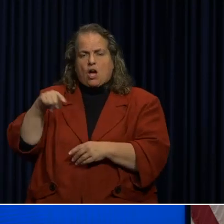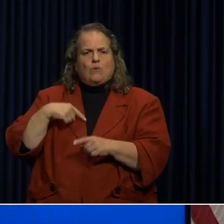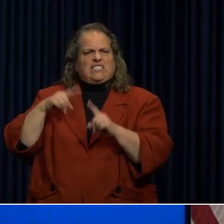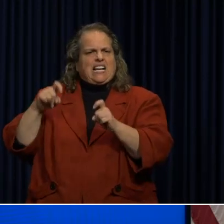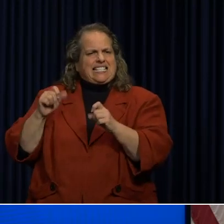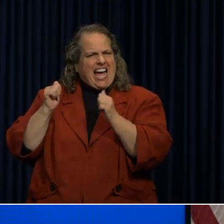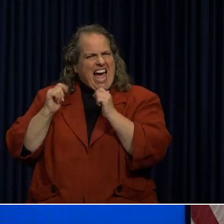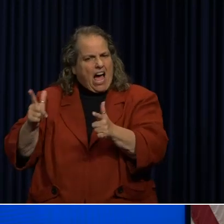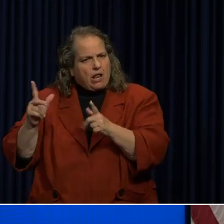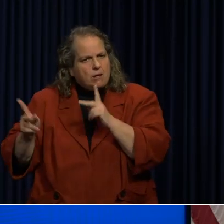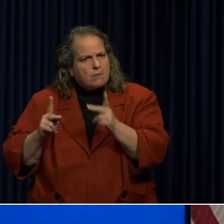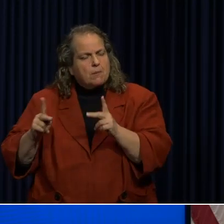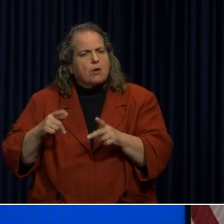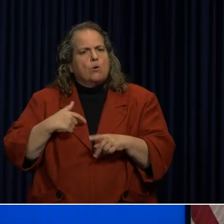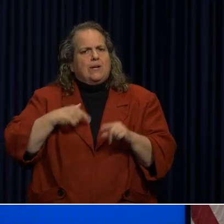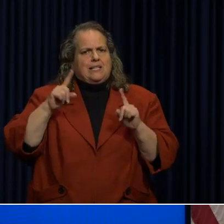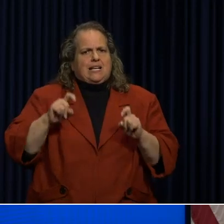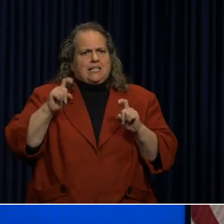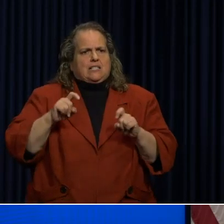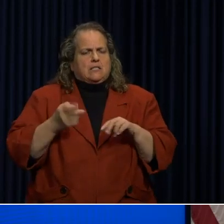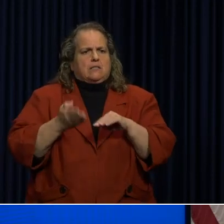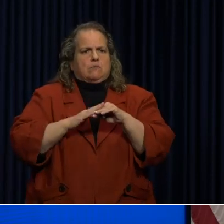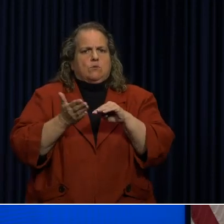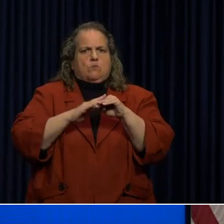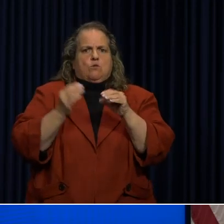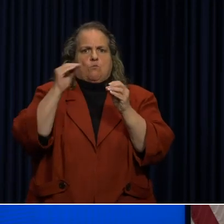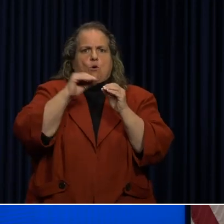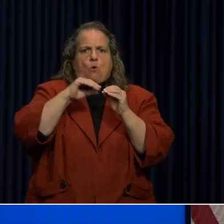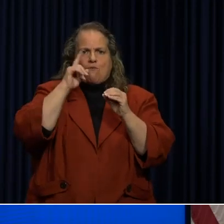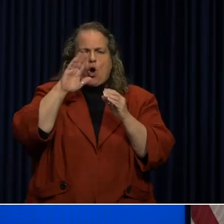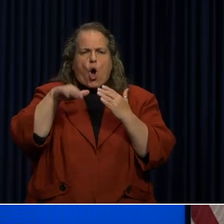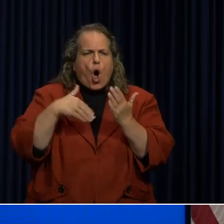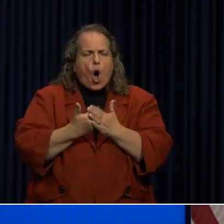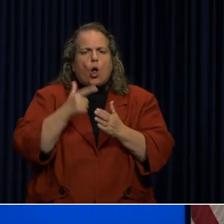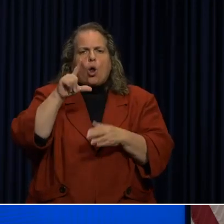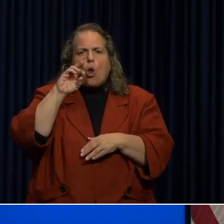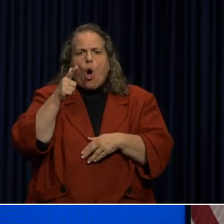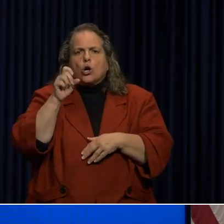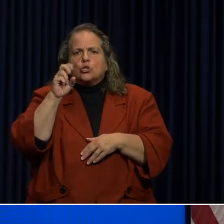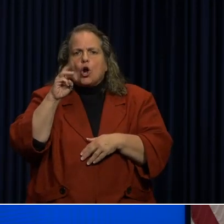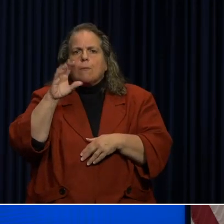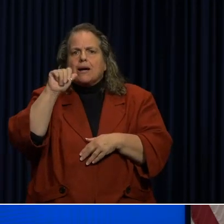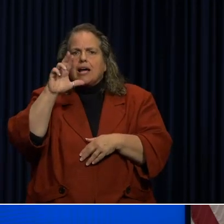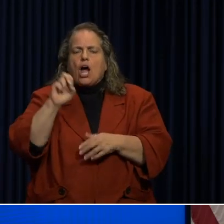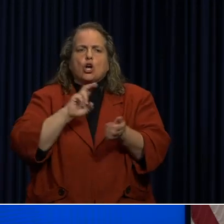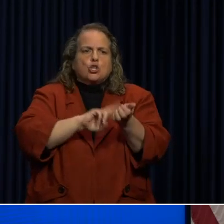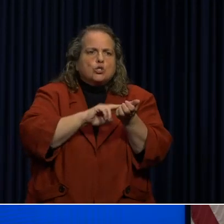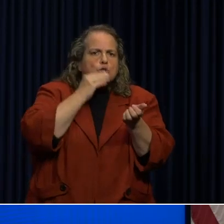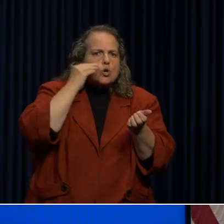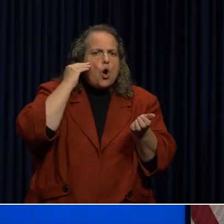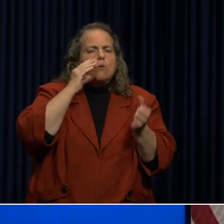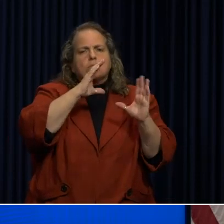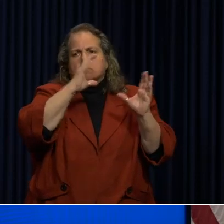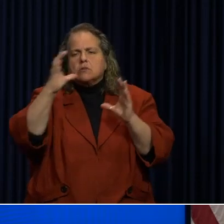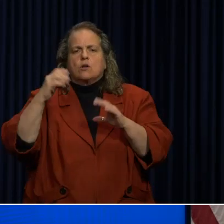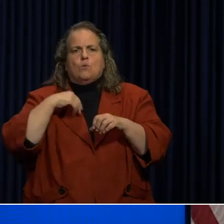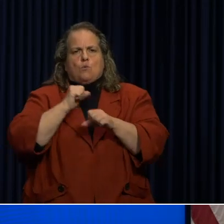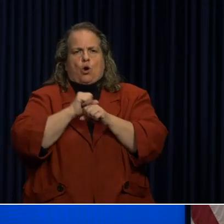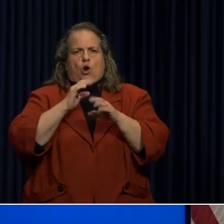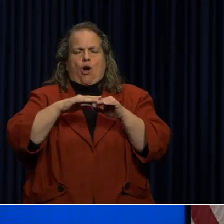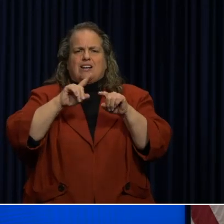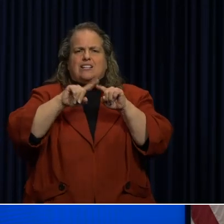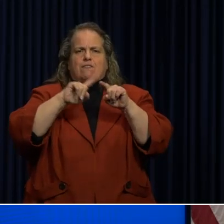on ramping up our testing for all long-term care and working on a tiering system